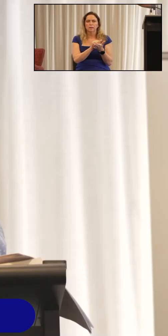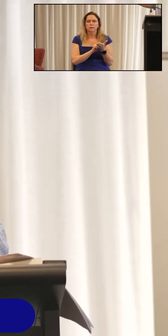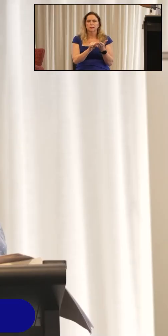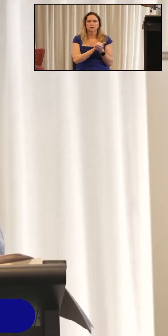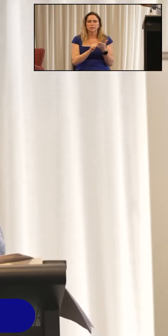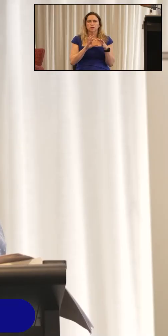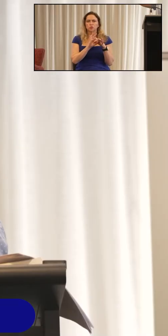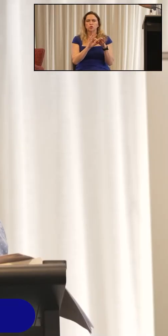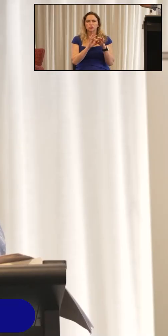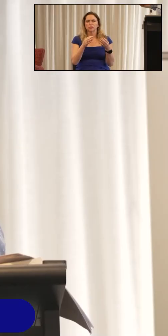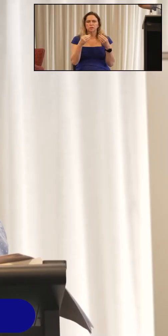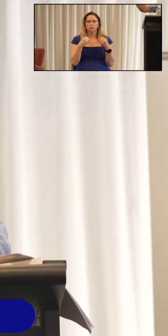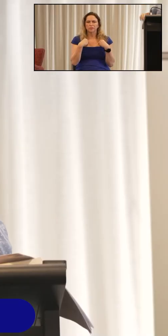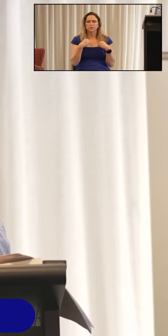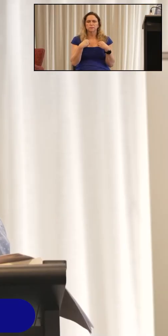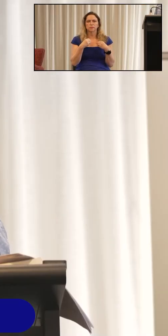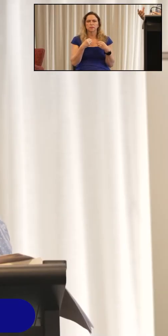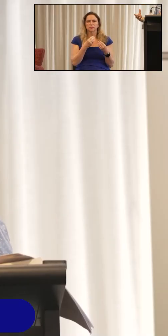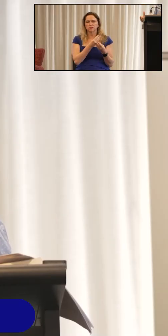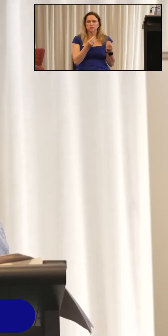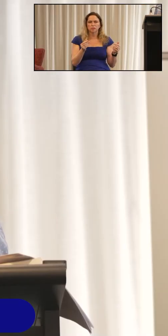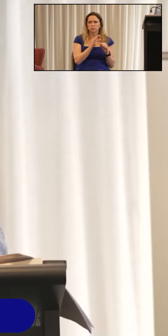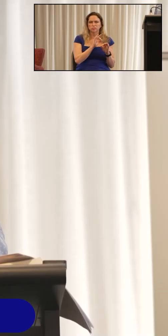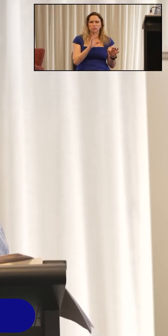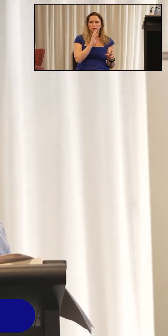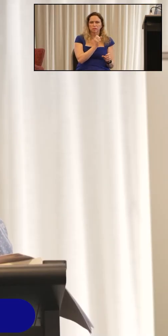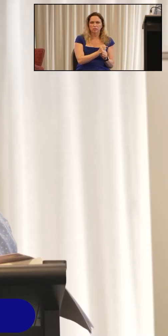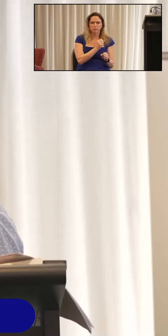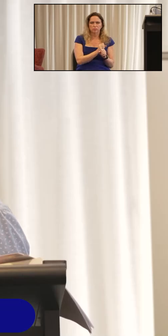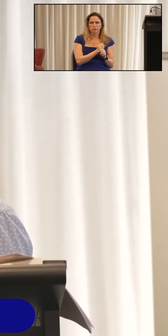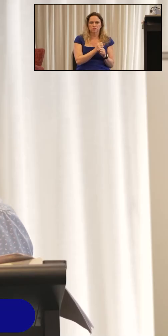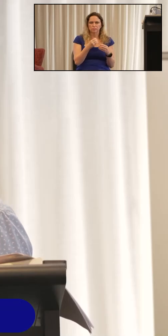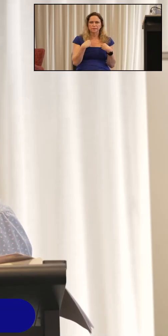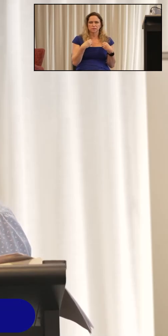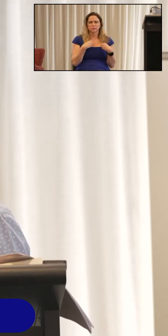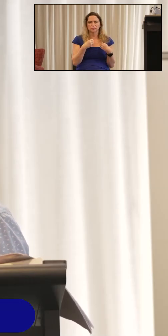art association or a kind of non-government agency would have been involved.